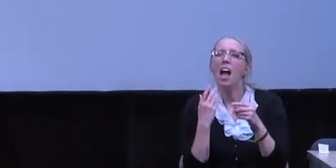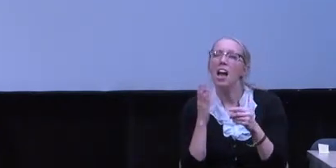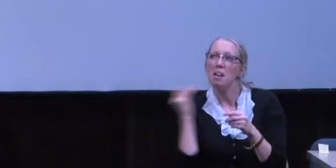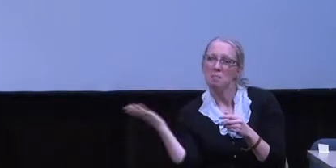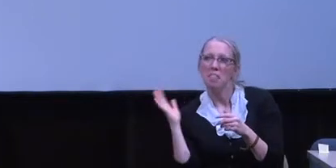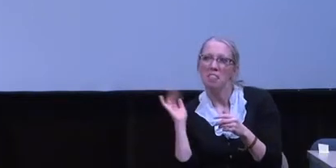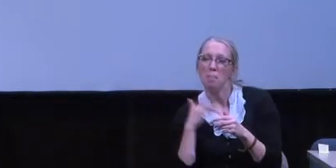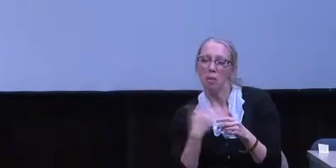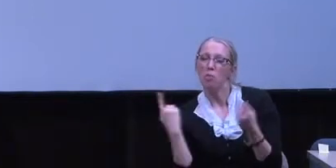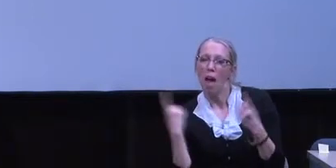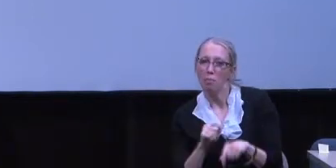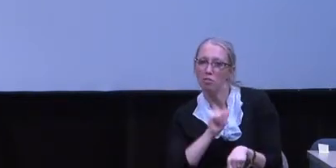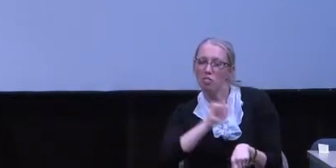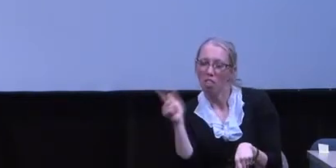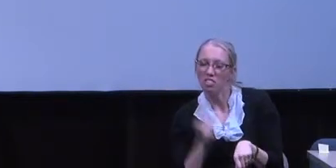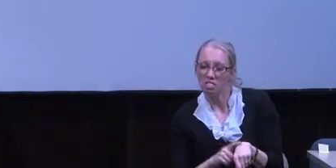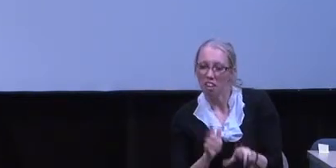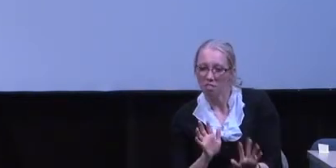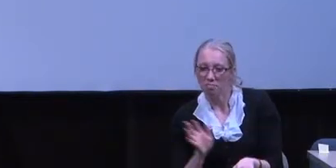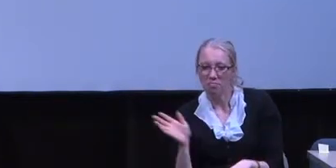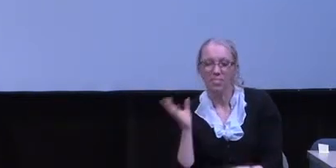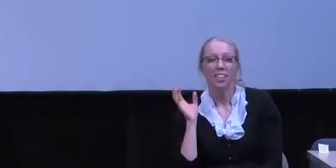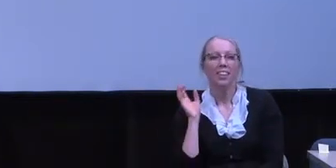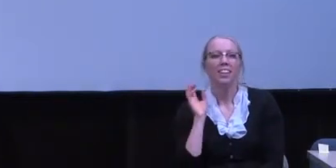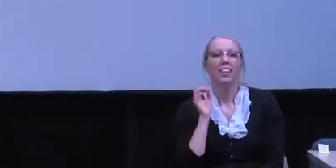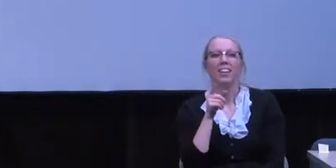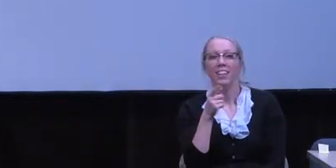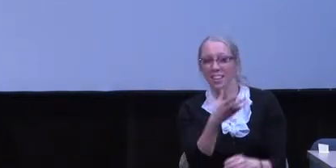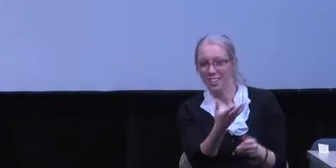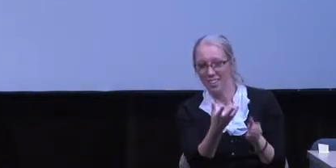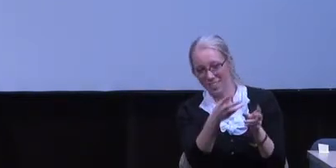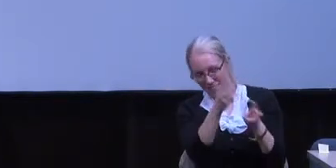And we call those instances all the time.